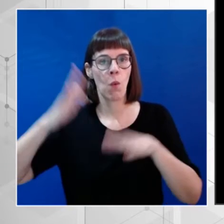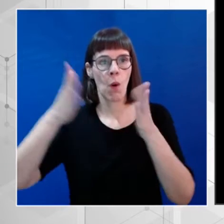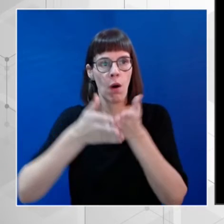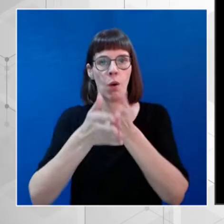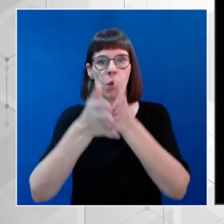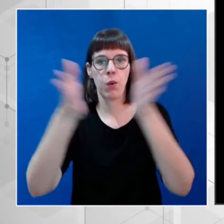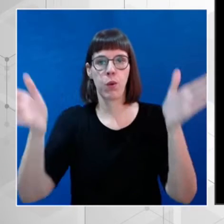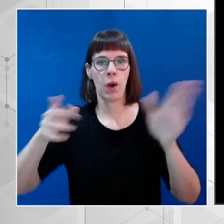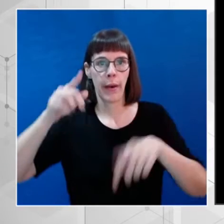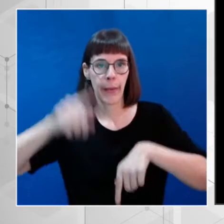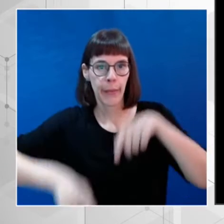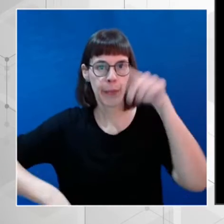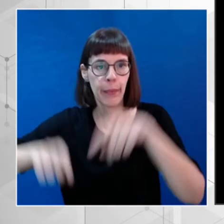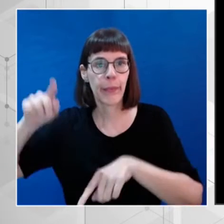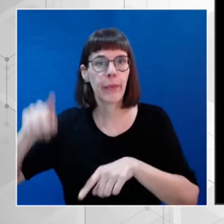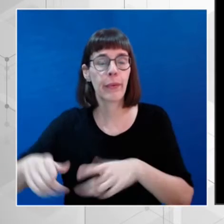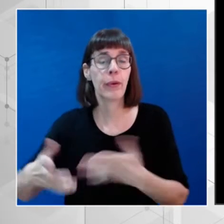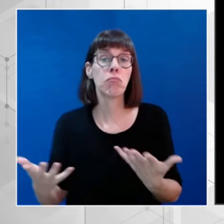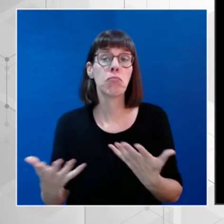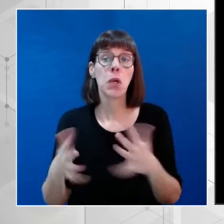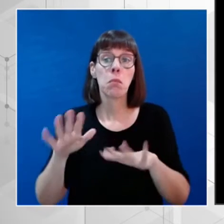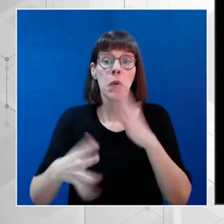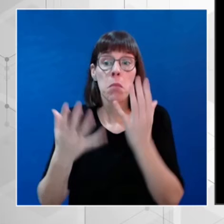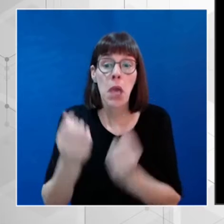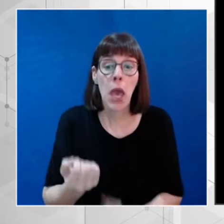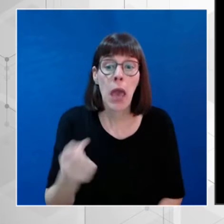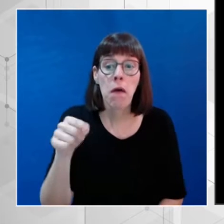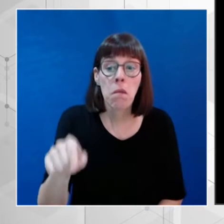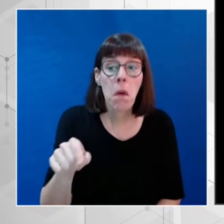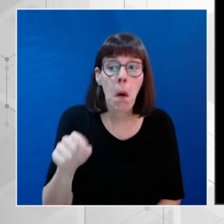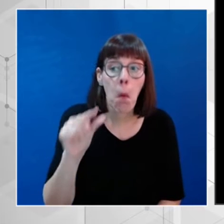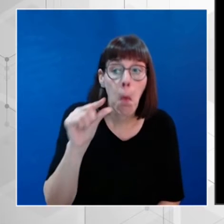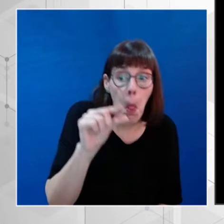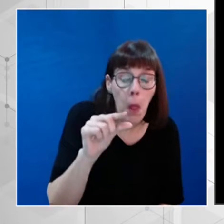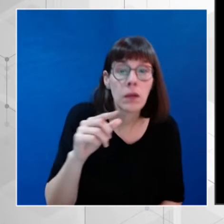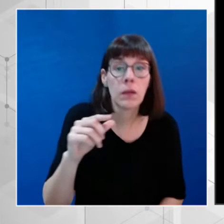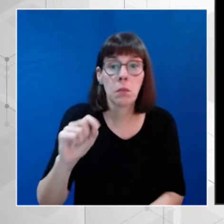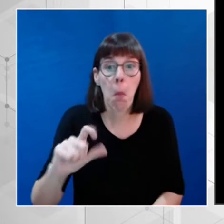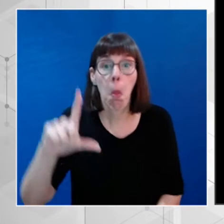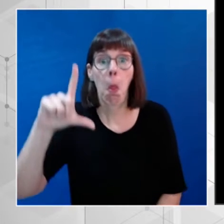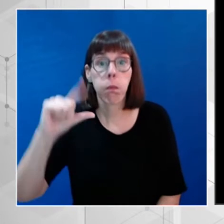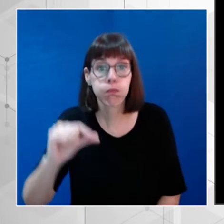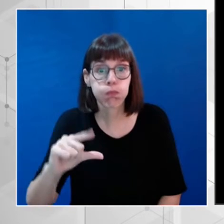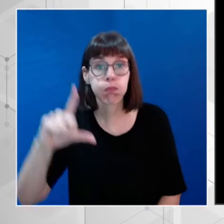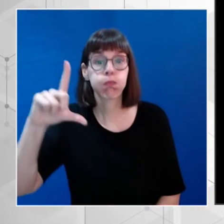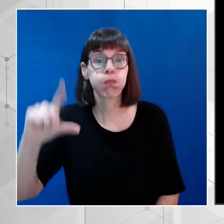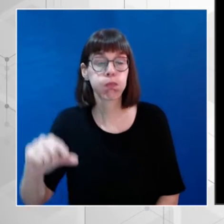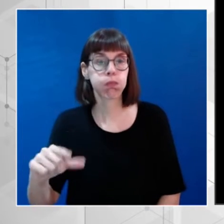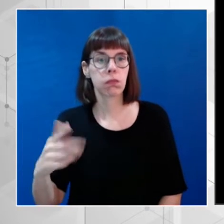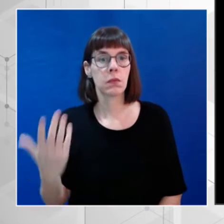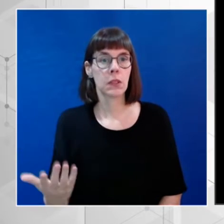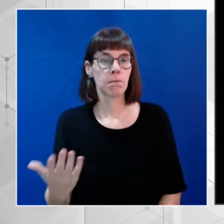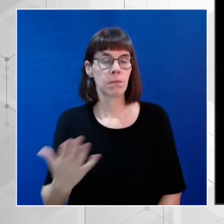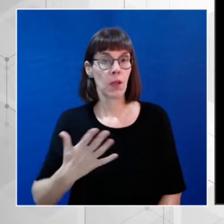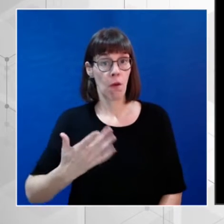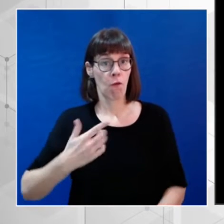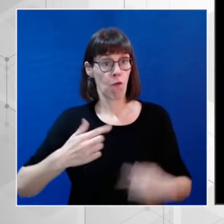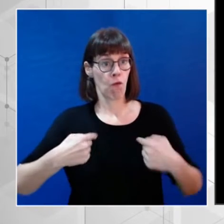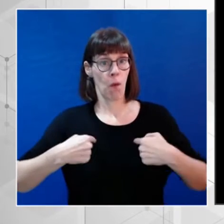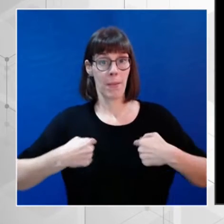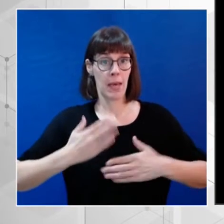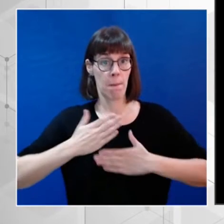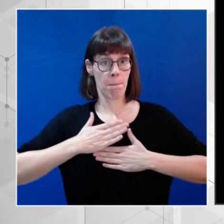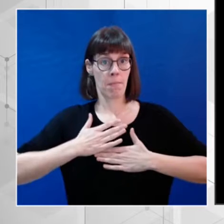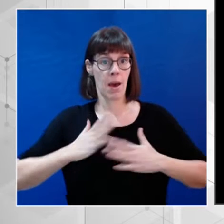person is neurodiverse. Apparently, my neurodiversity is not always obvious for everyone. So